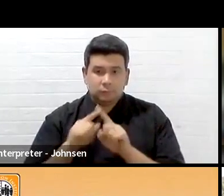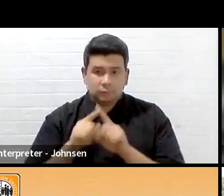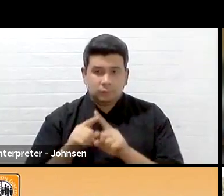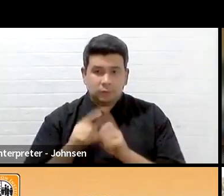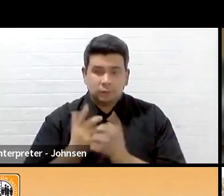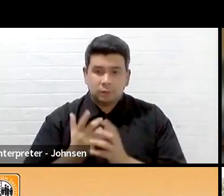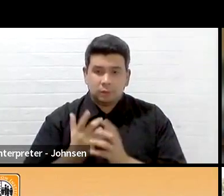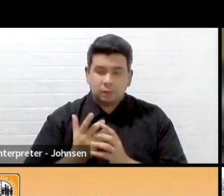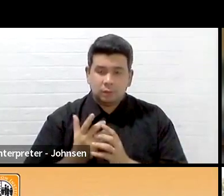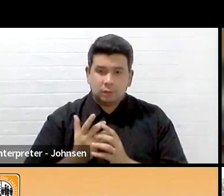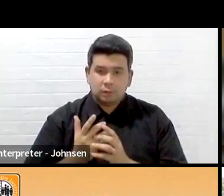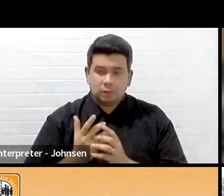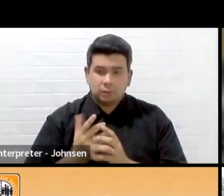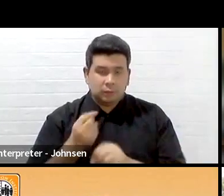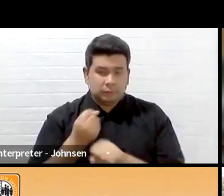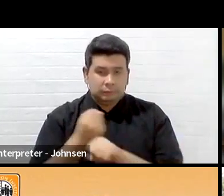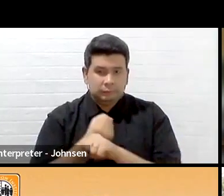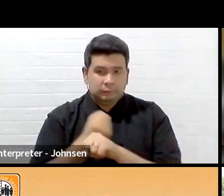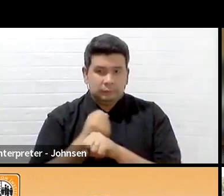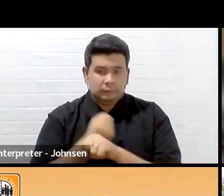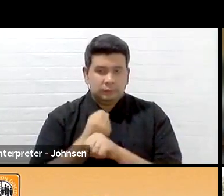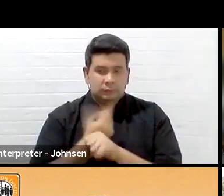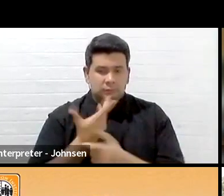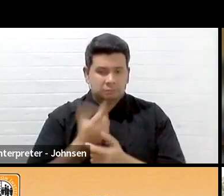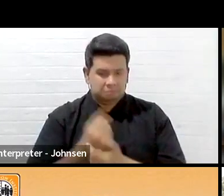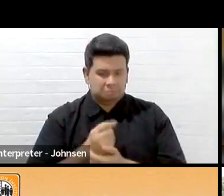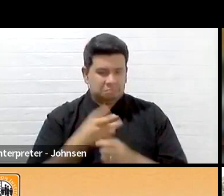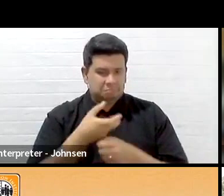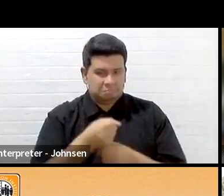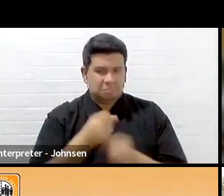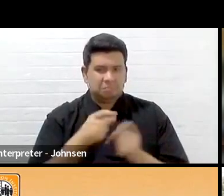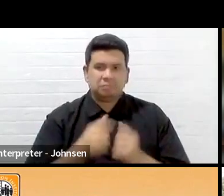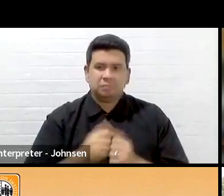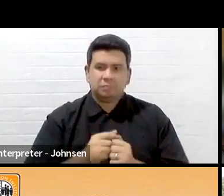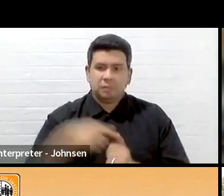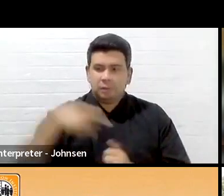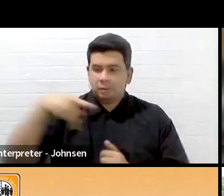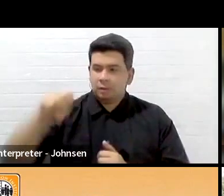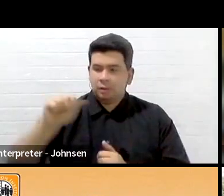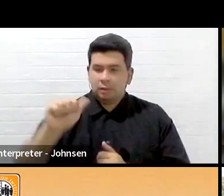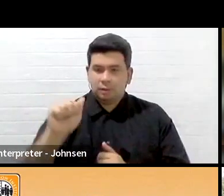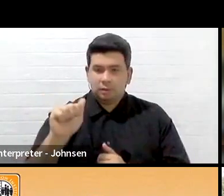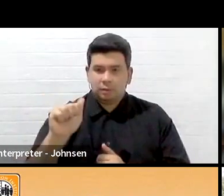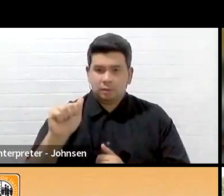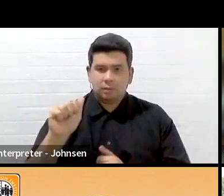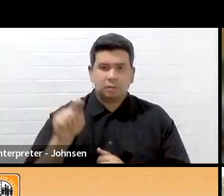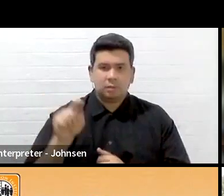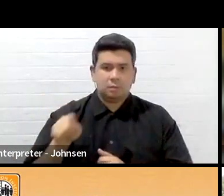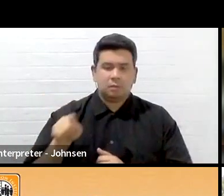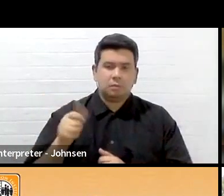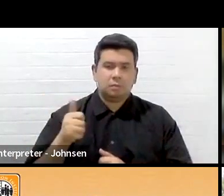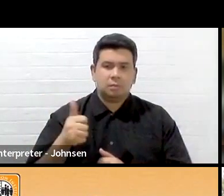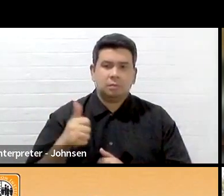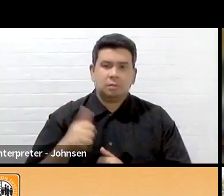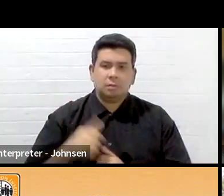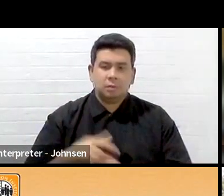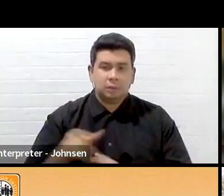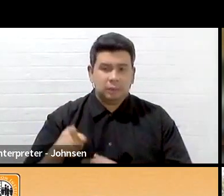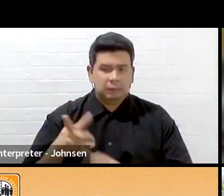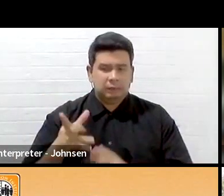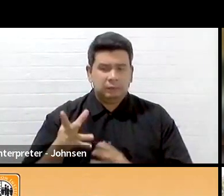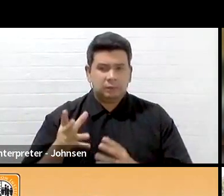how accurate the statistics are, right? And I think PSA, to a certain extent, has admitted that there are